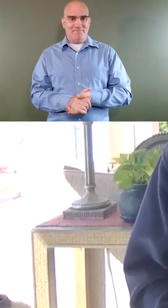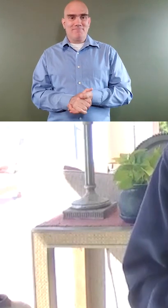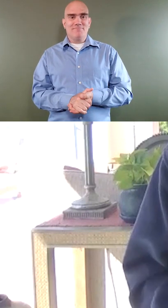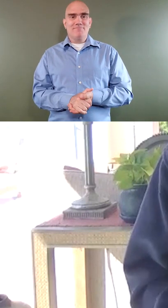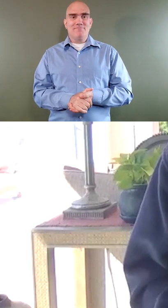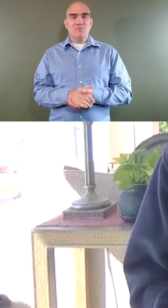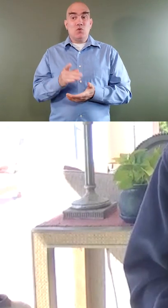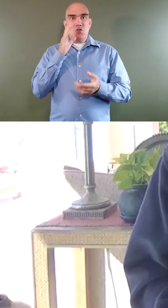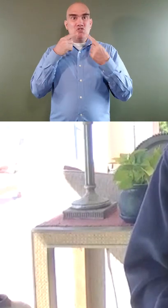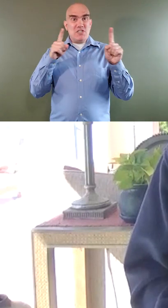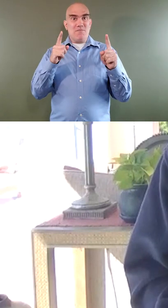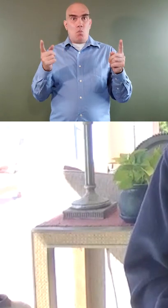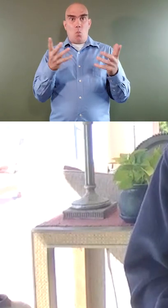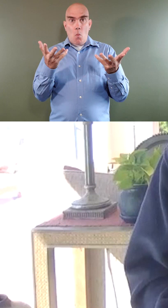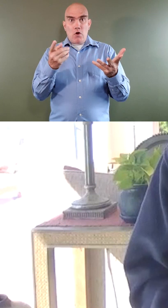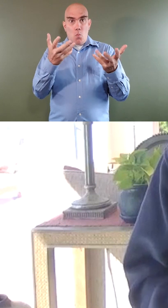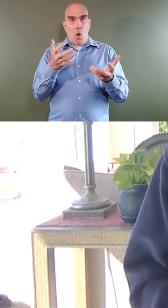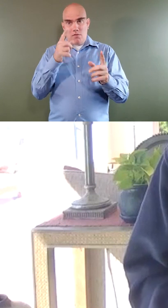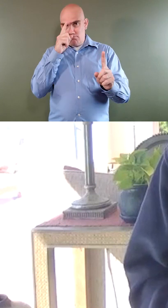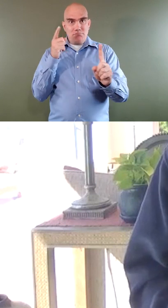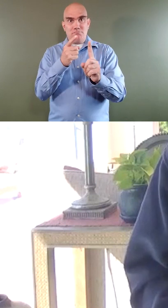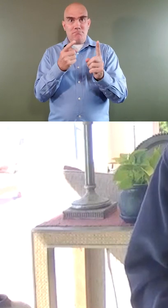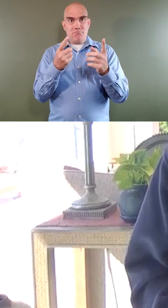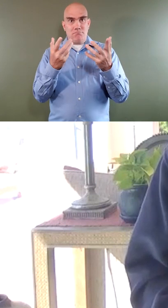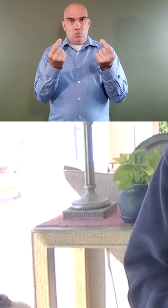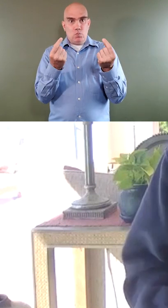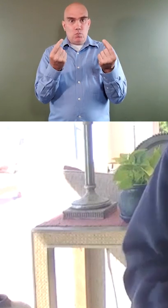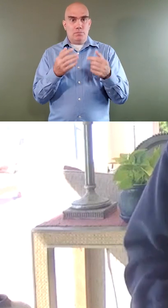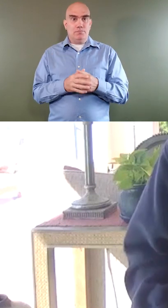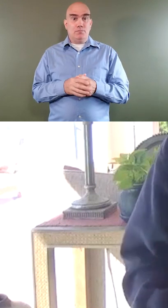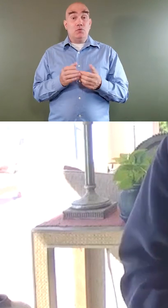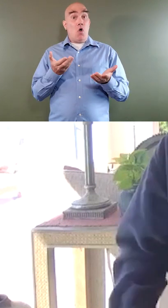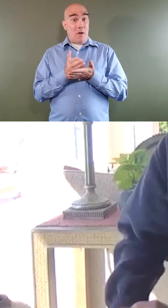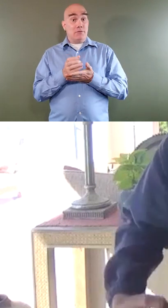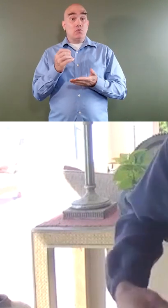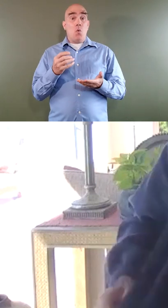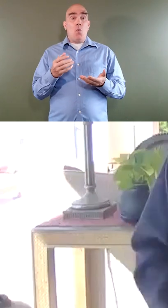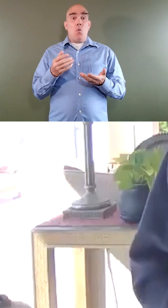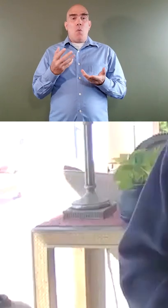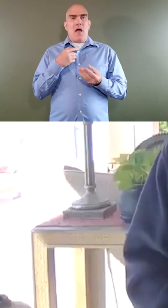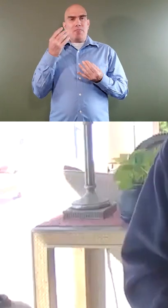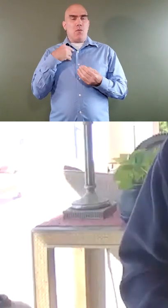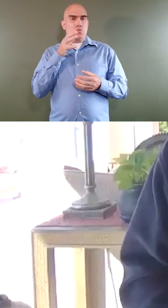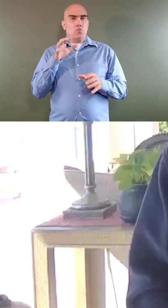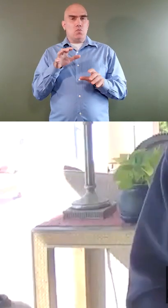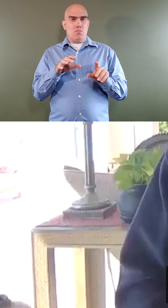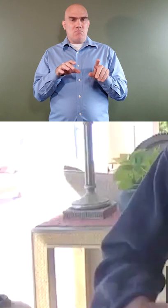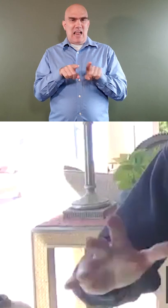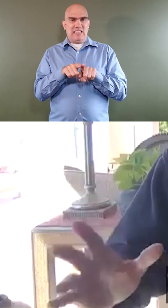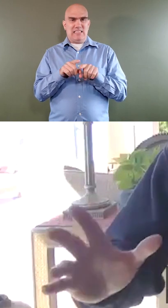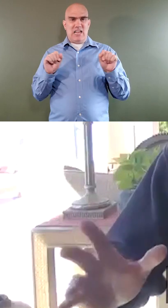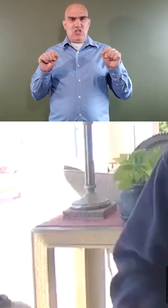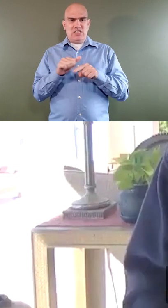And you will achieve what it is you intend to do. All right. So what I thought we'd do as an exercise is